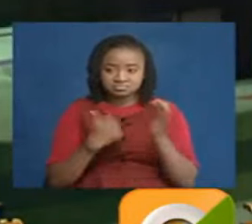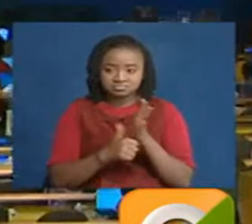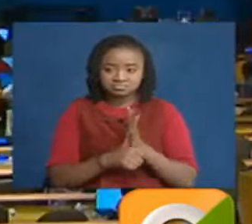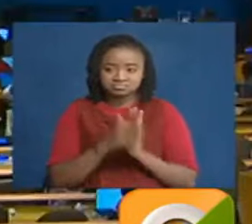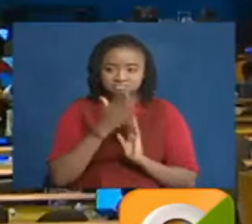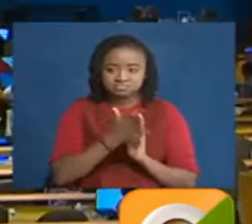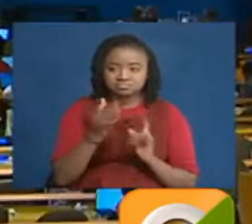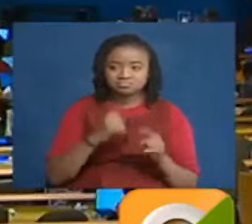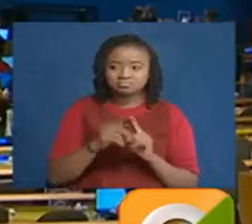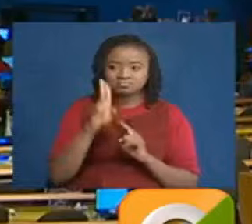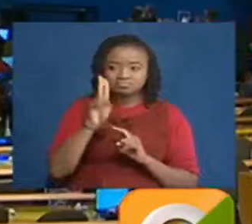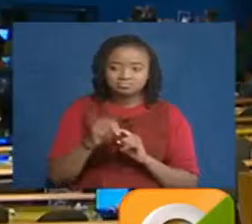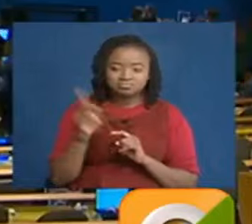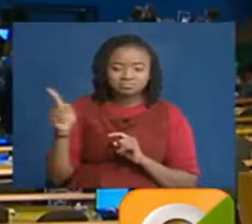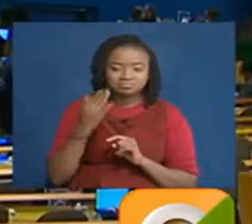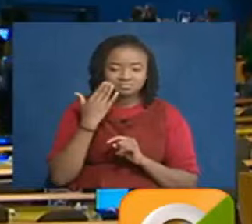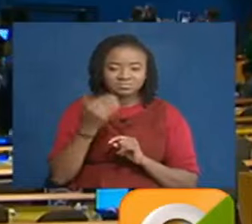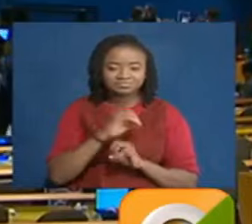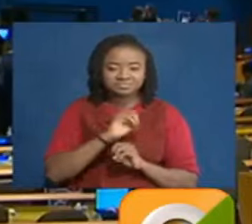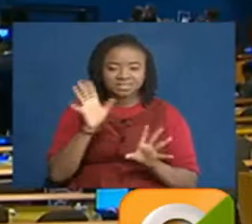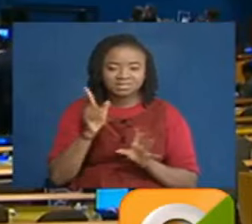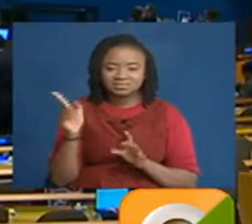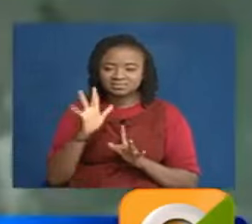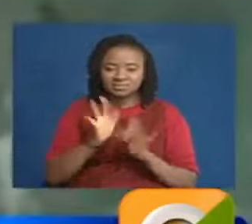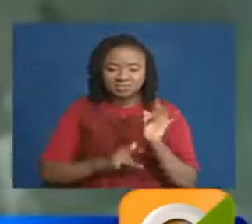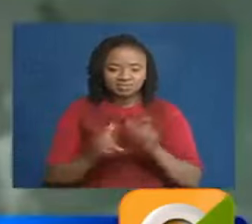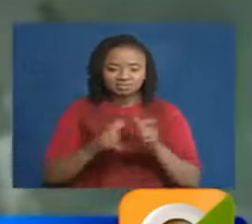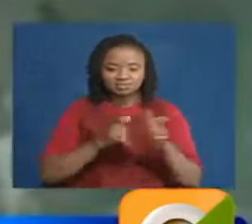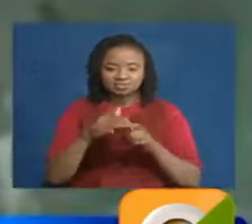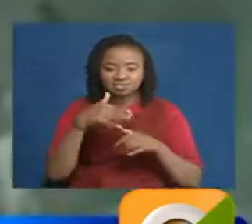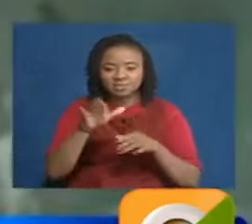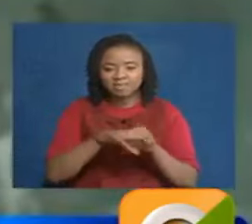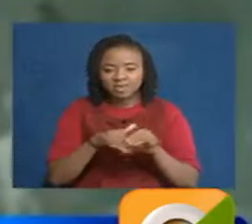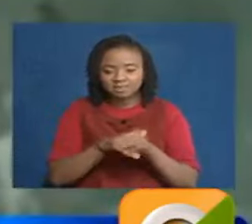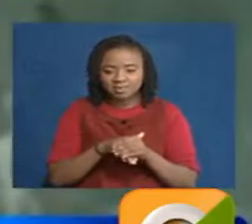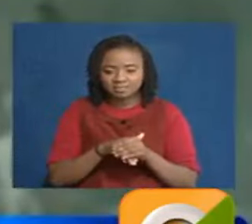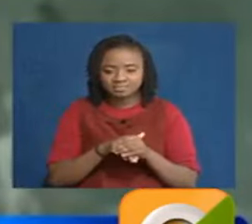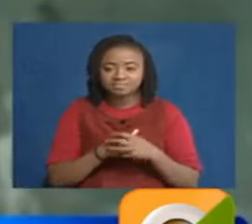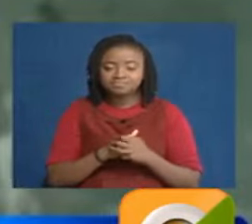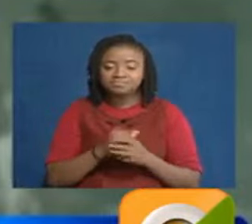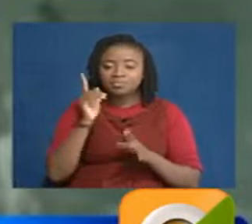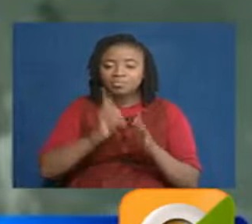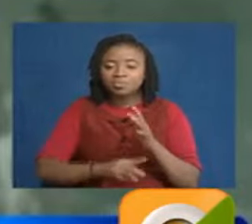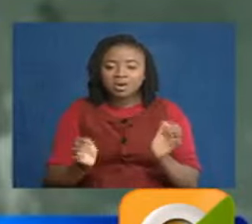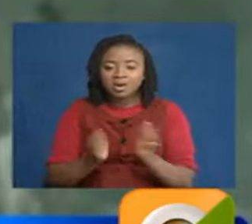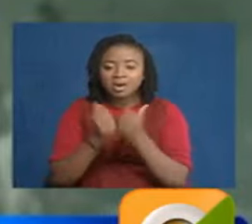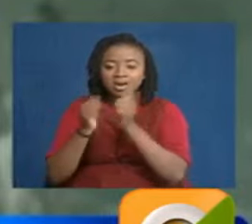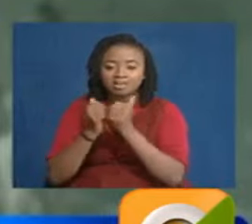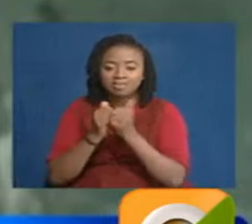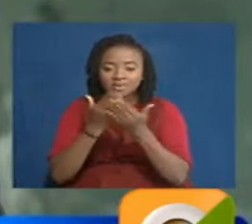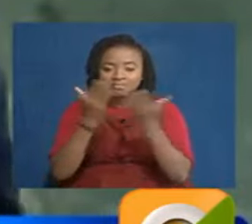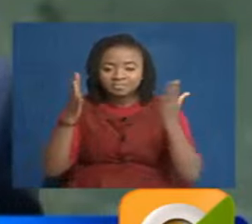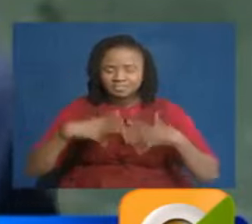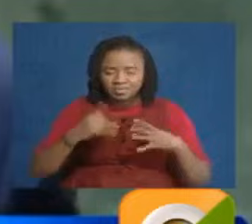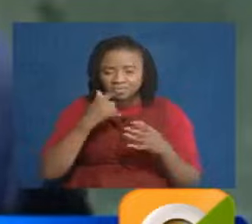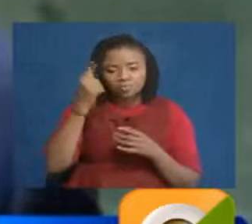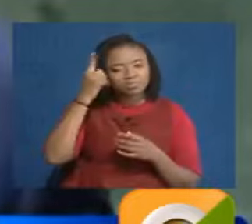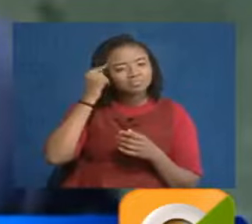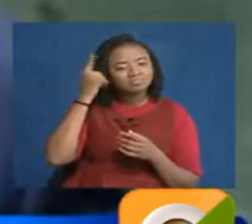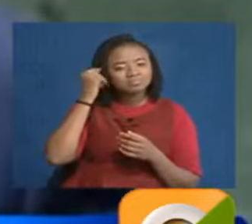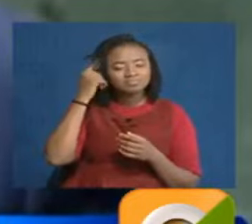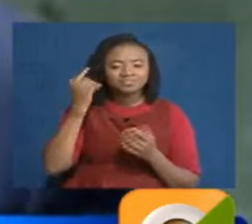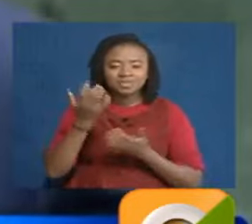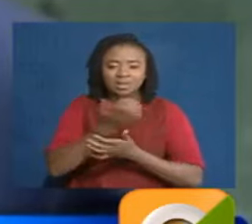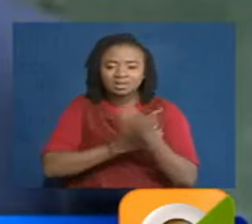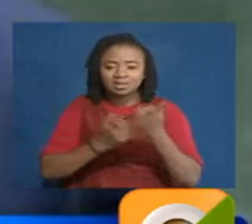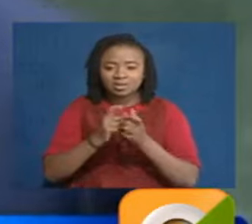incapable of holding its member states to account. What goes on in the minds of those who prioritize economic